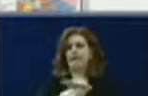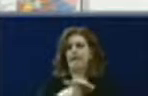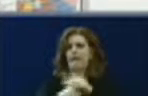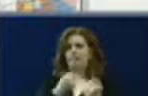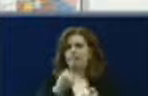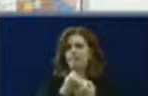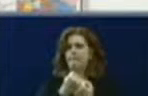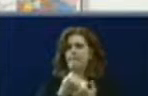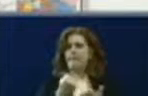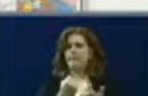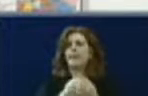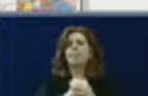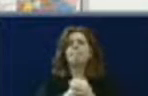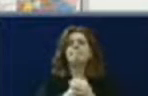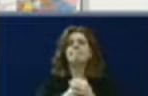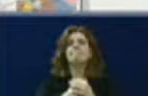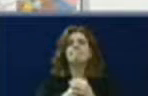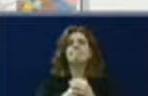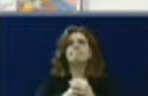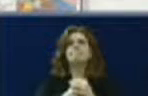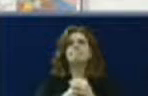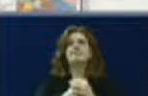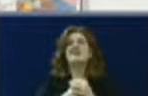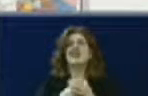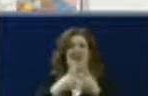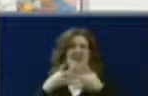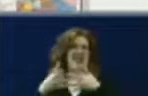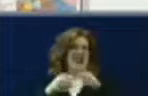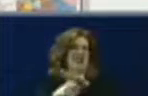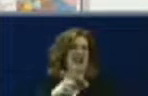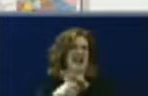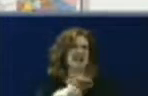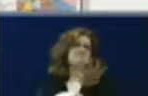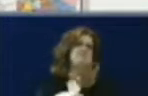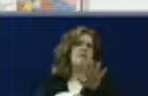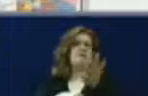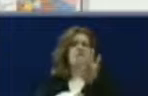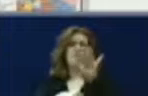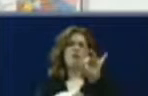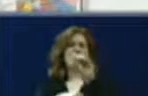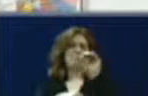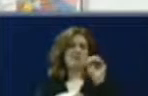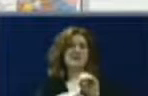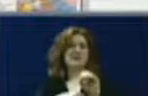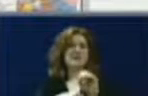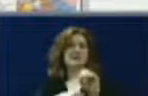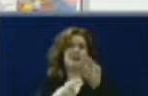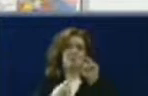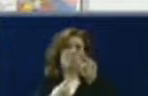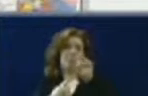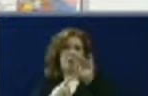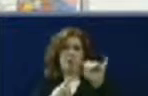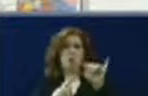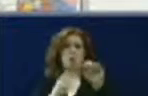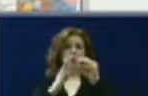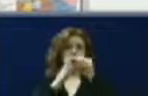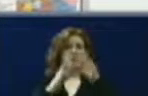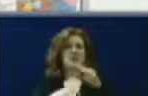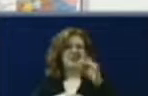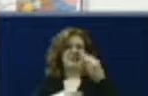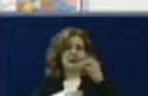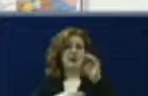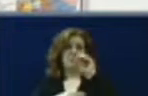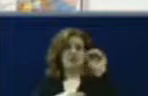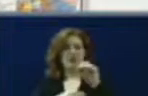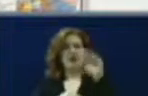so we have in that gray area about 48% minority students, 19% free and